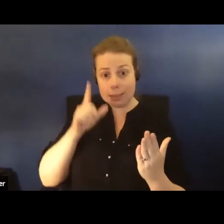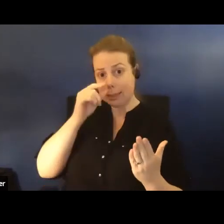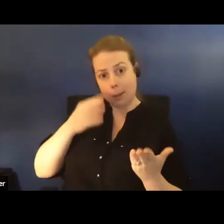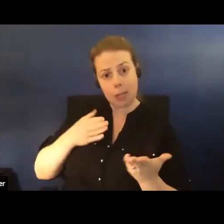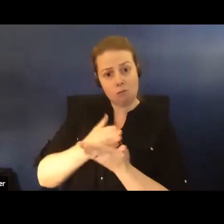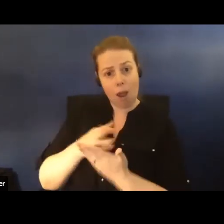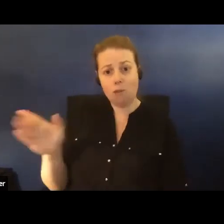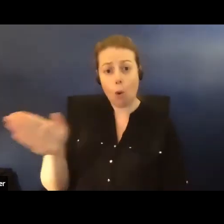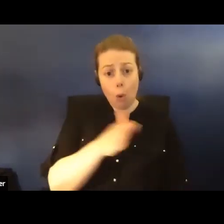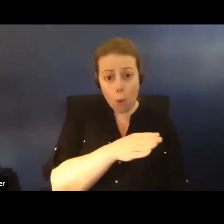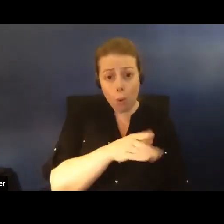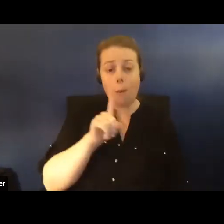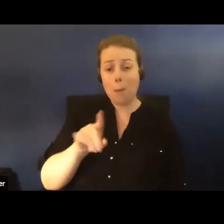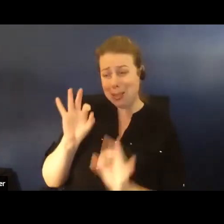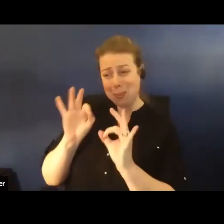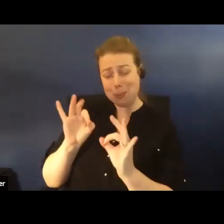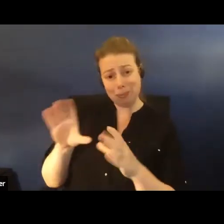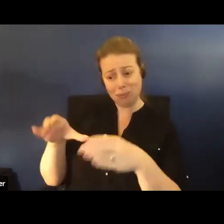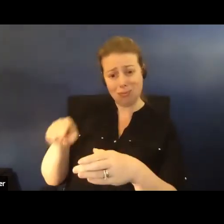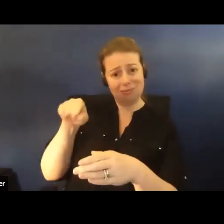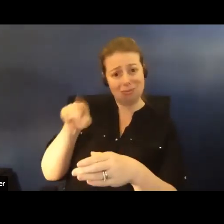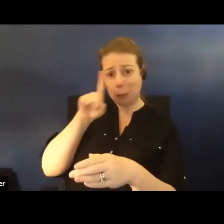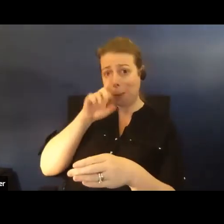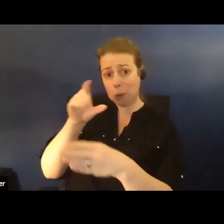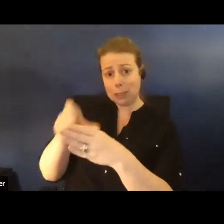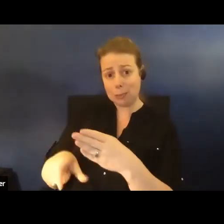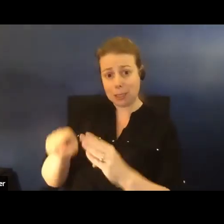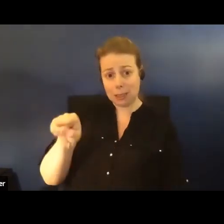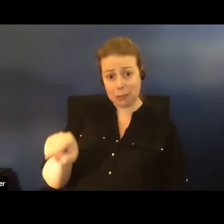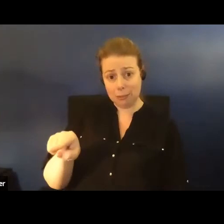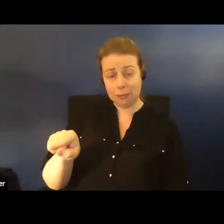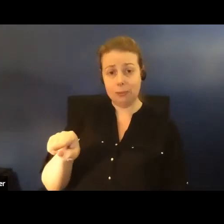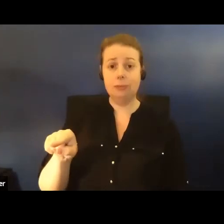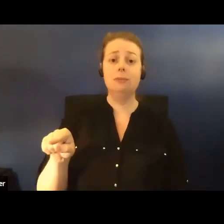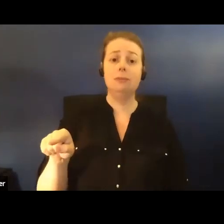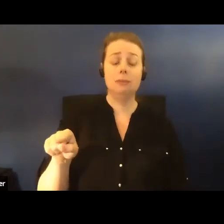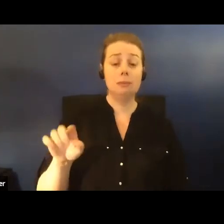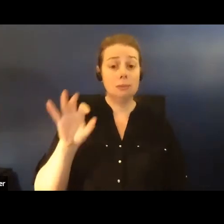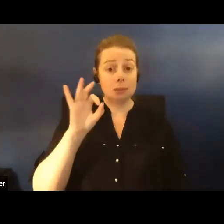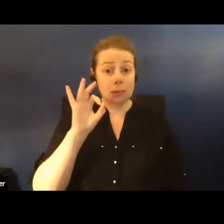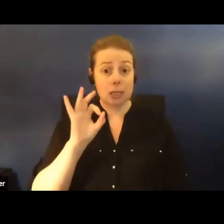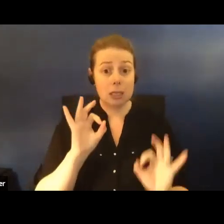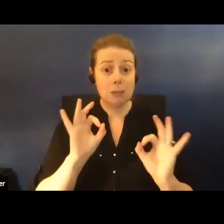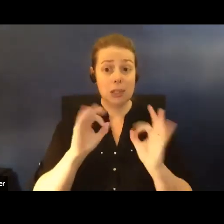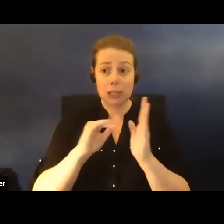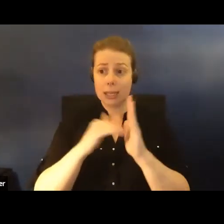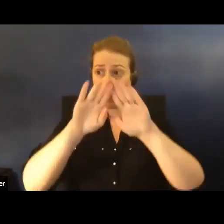everyone, but especially for people with disability. Increasingly, as you know, the world, be